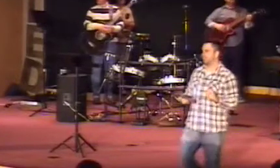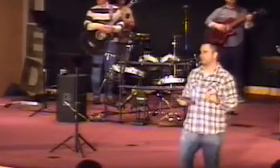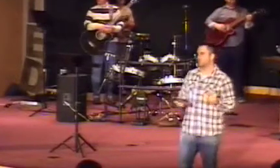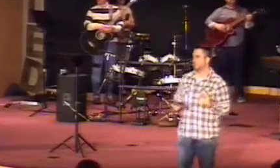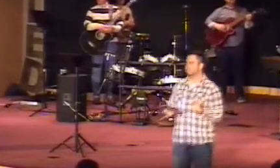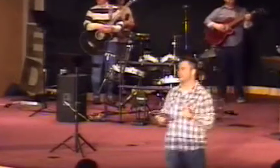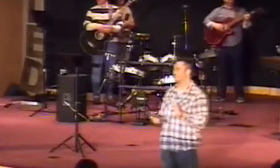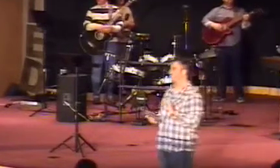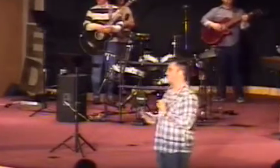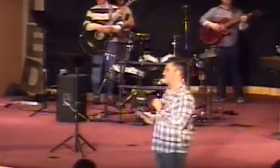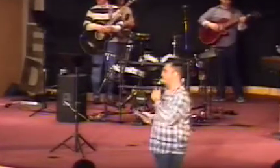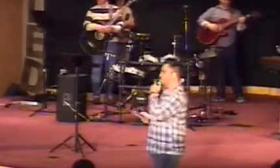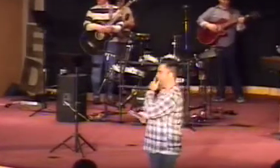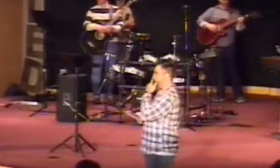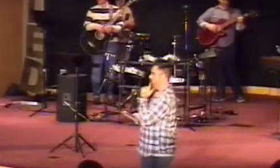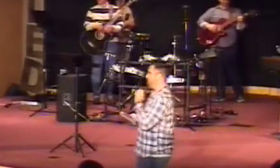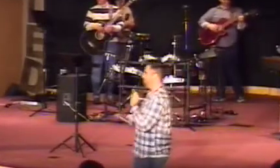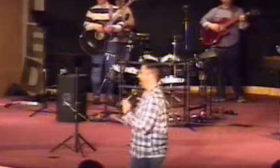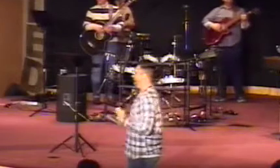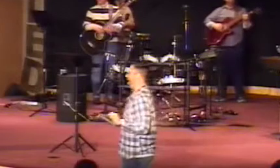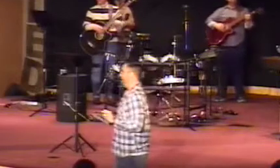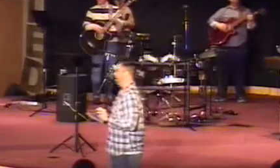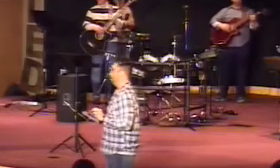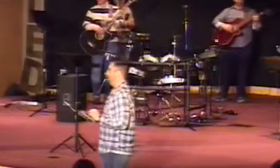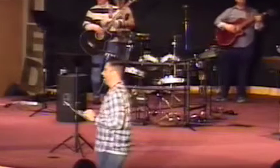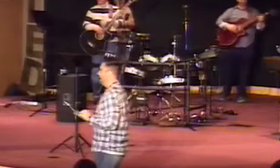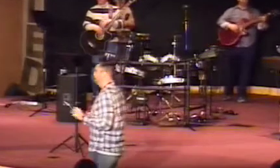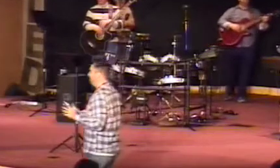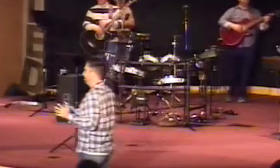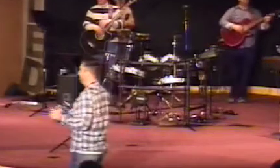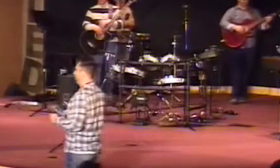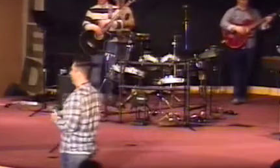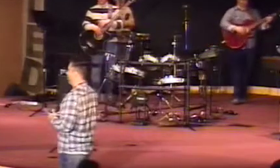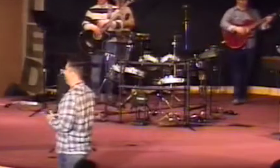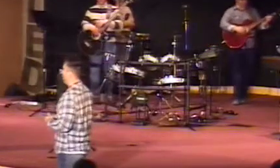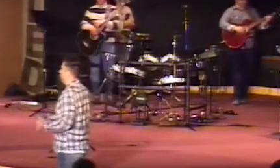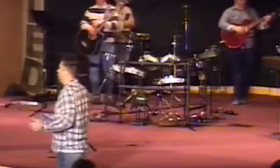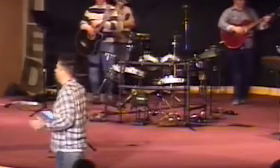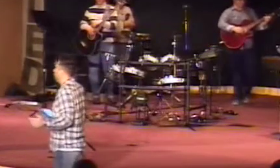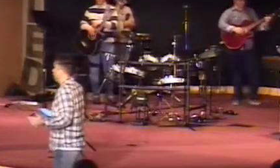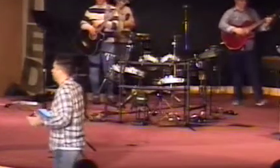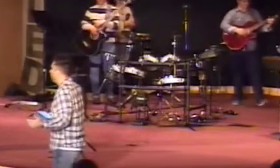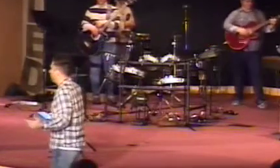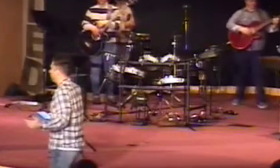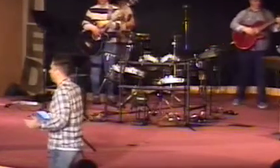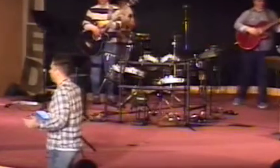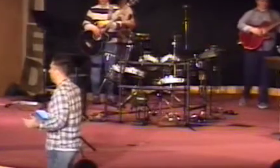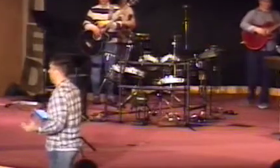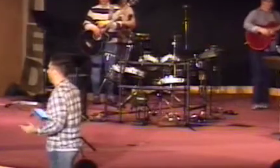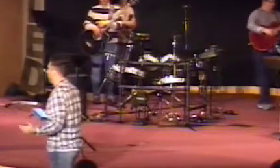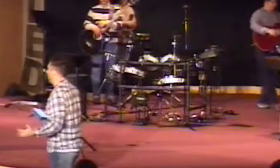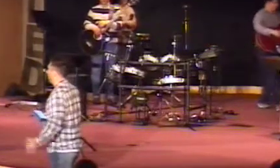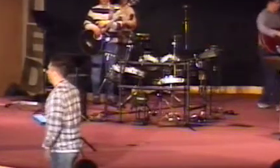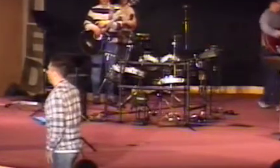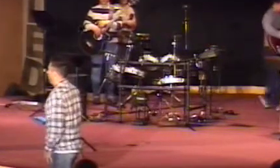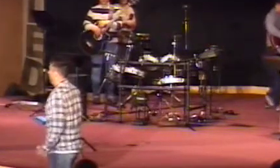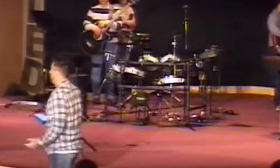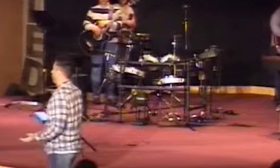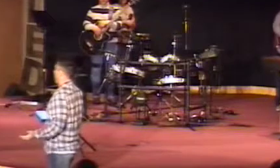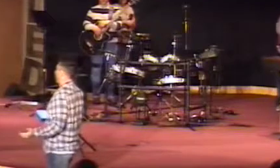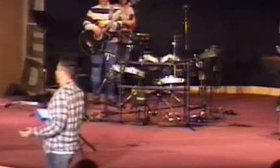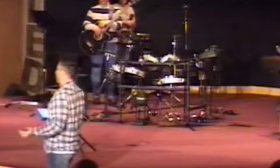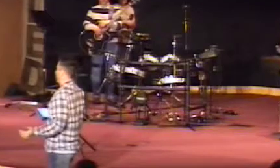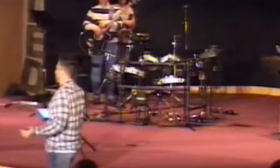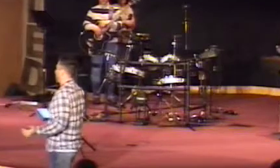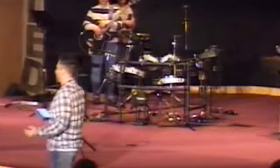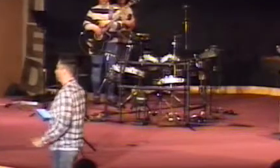eighth grade walking down the hall, and I remember Matt Hagen, right? We played football together. He said, dude, the World Trade Center's just got hit. And I had no